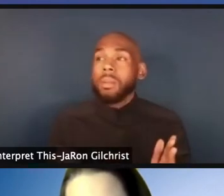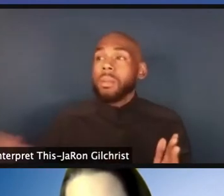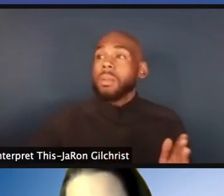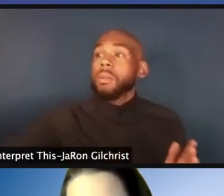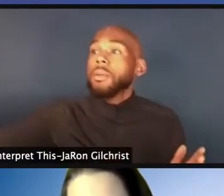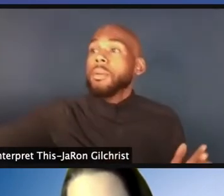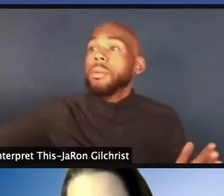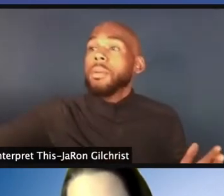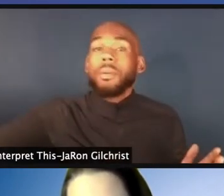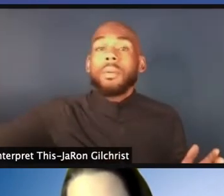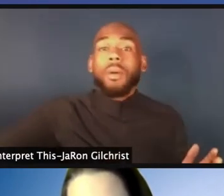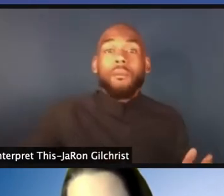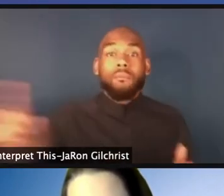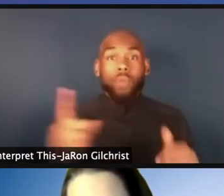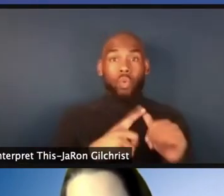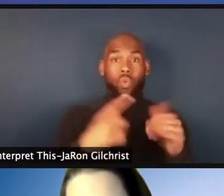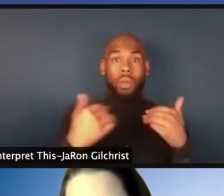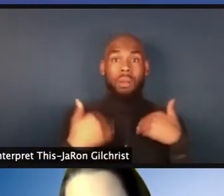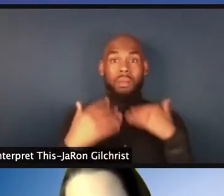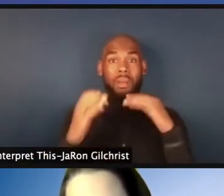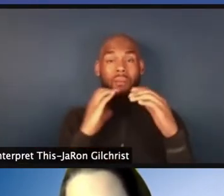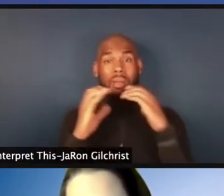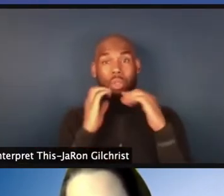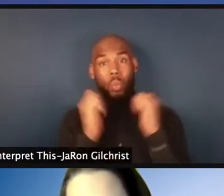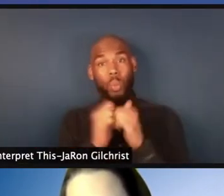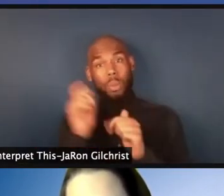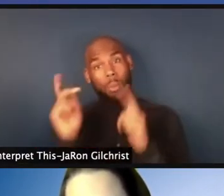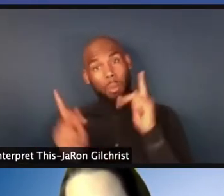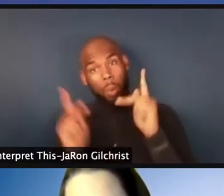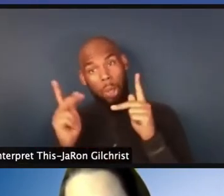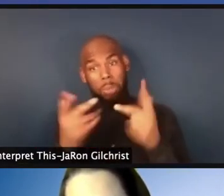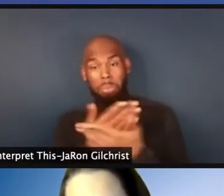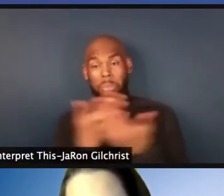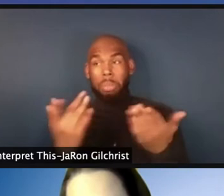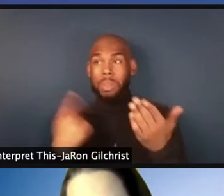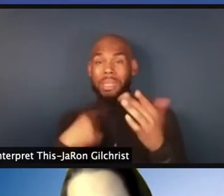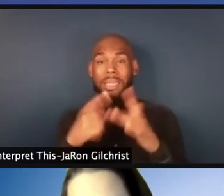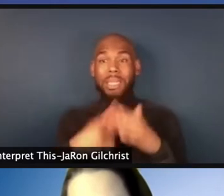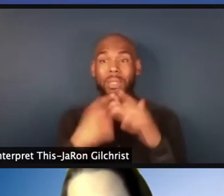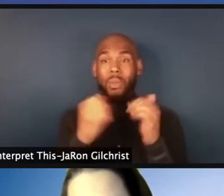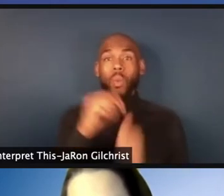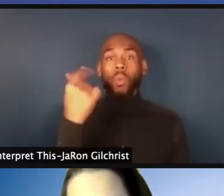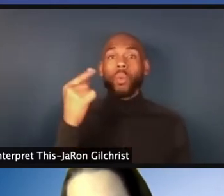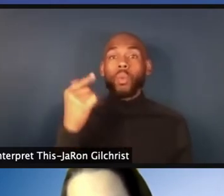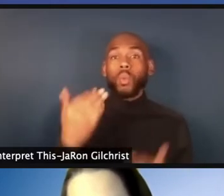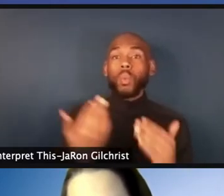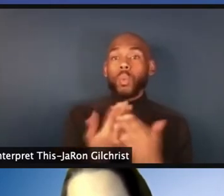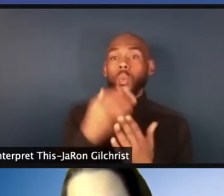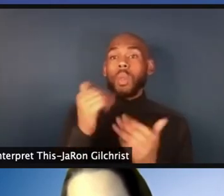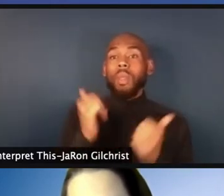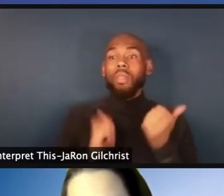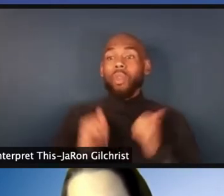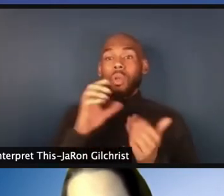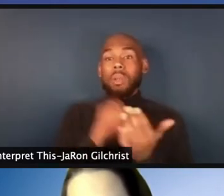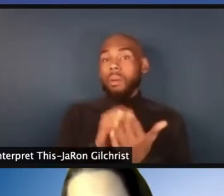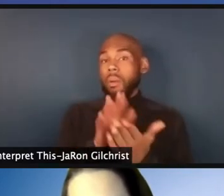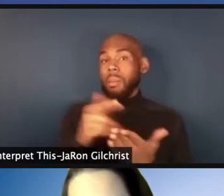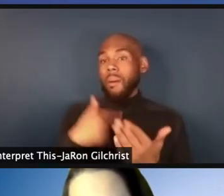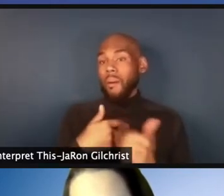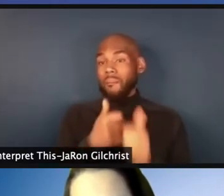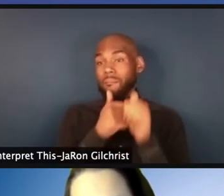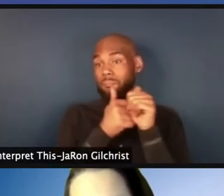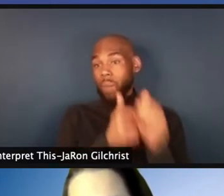started having these conversations with folks, I mean, I was initially with the Green New Theater document, kind of following